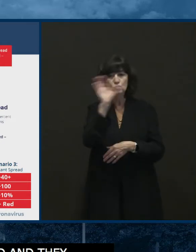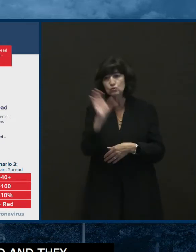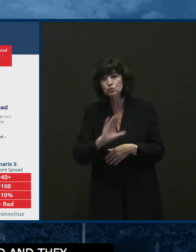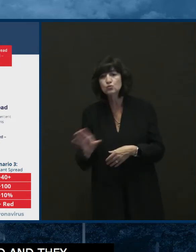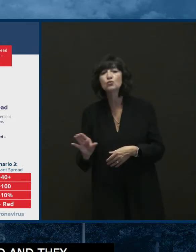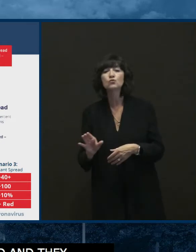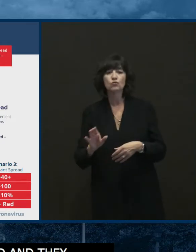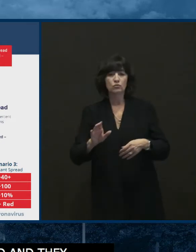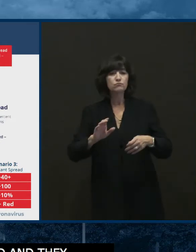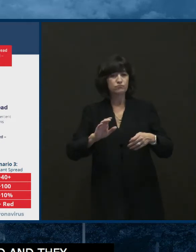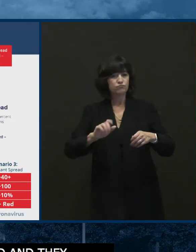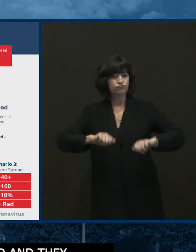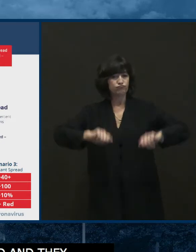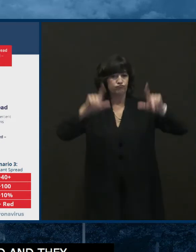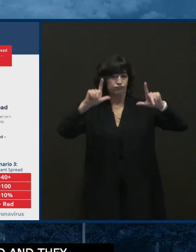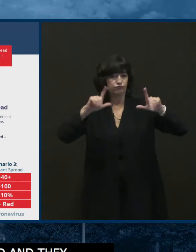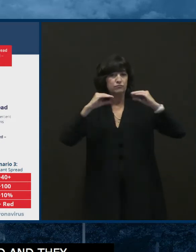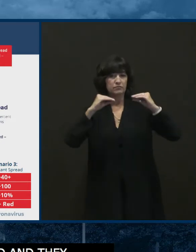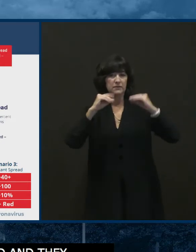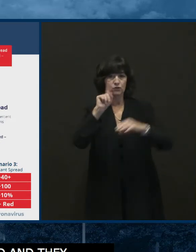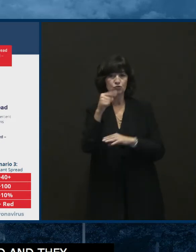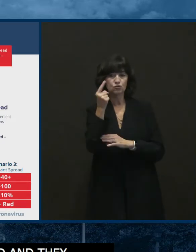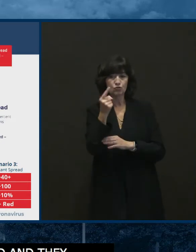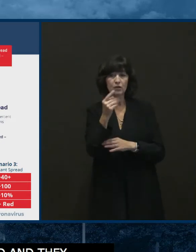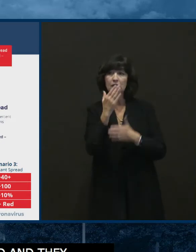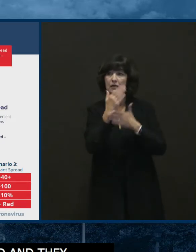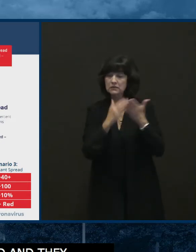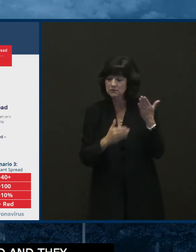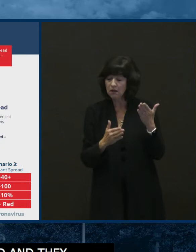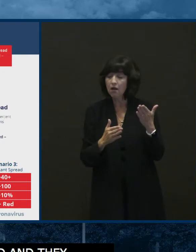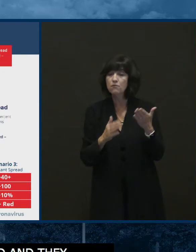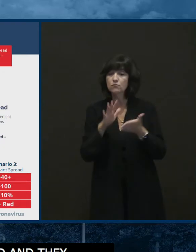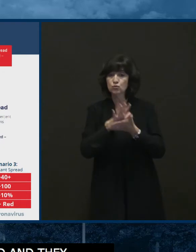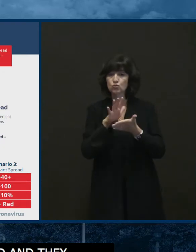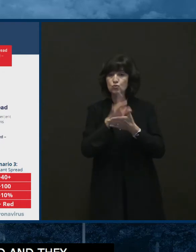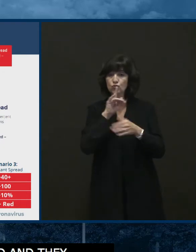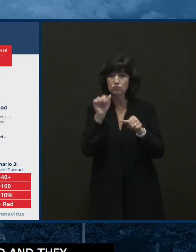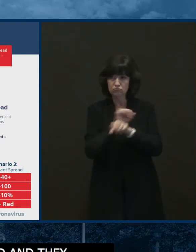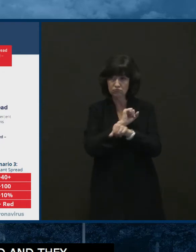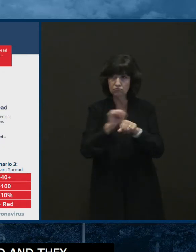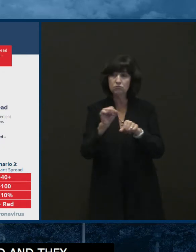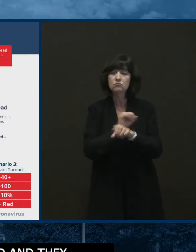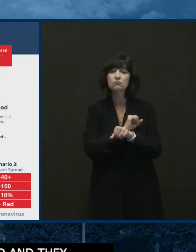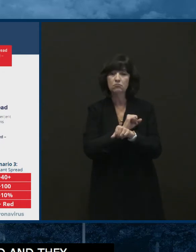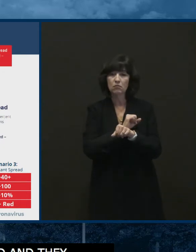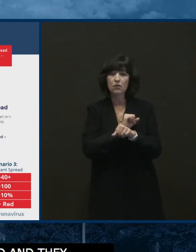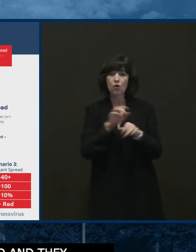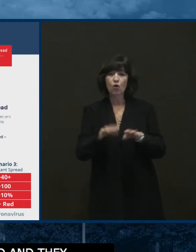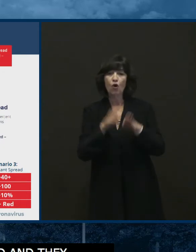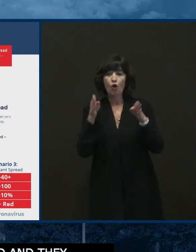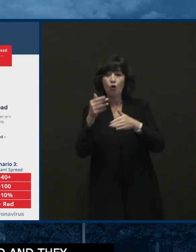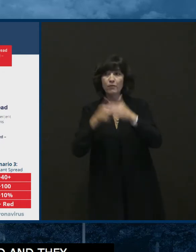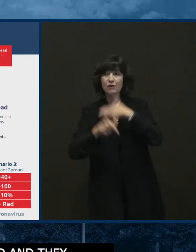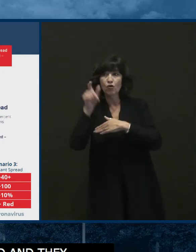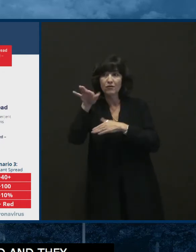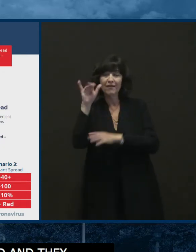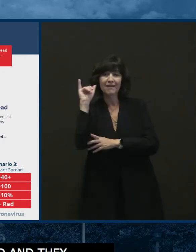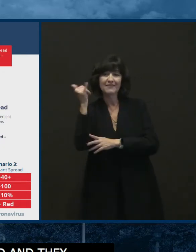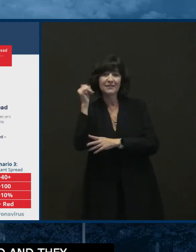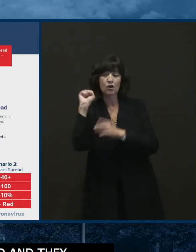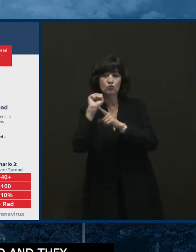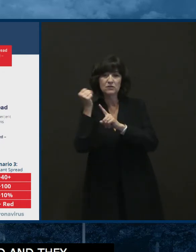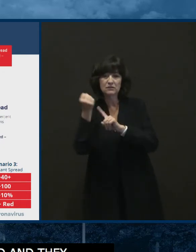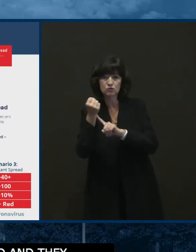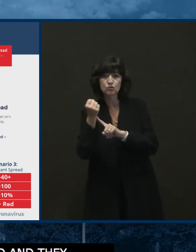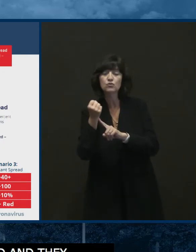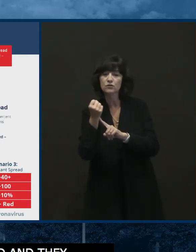in the yellow. Some of our ones that opened in the red situation are moving to yellow. So this month, we're going to see more of those